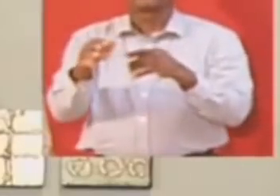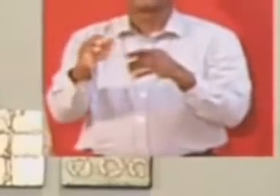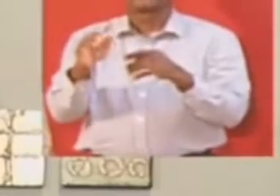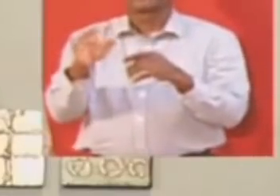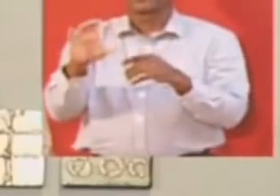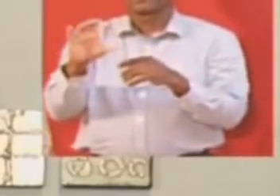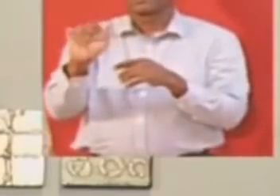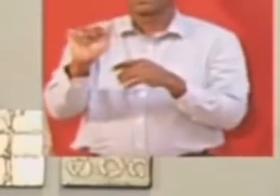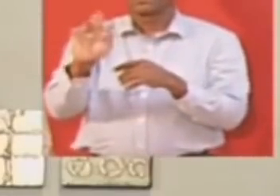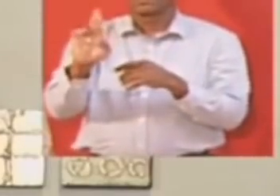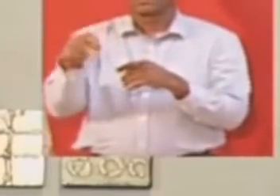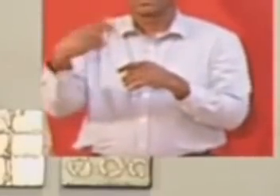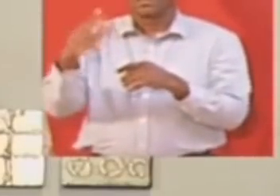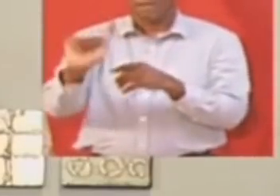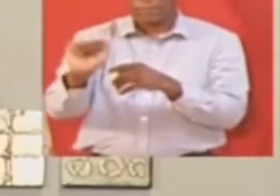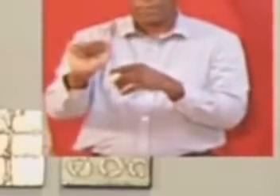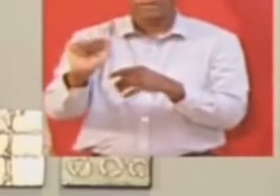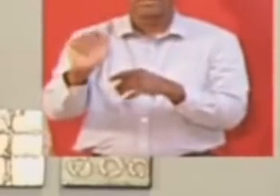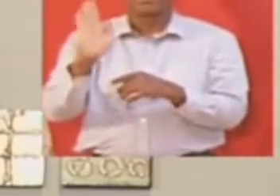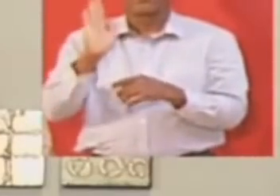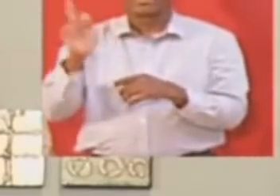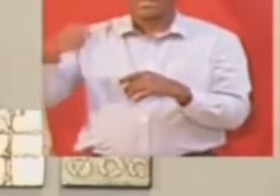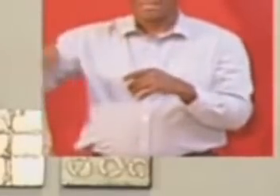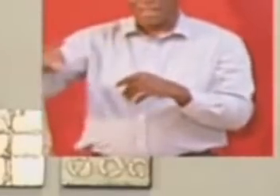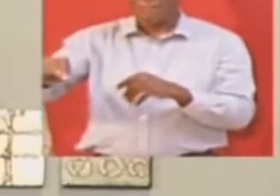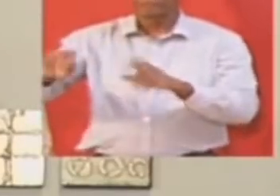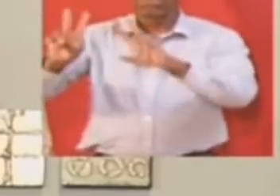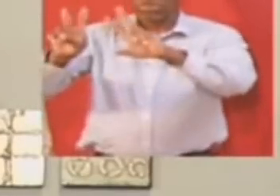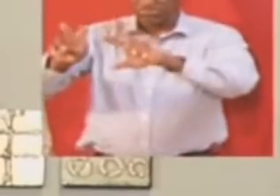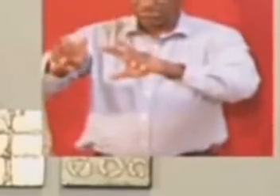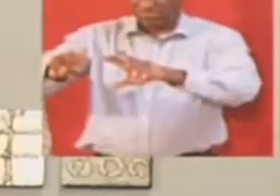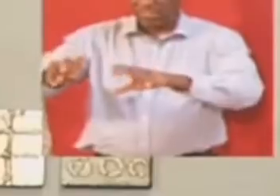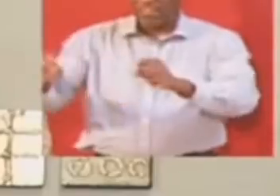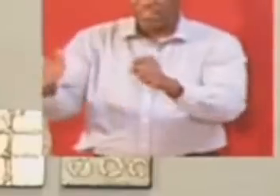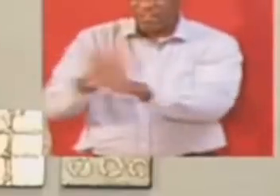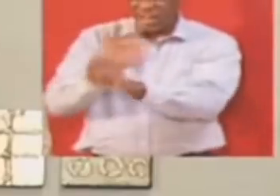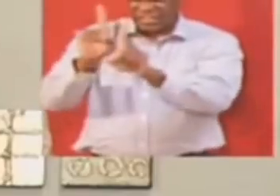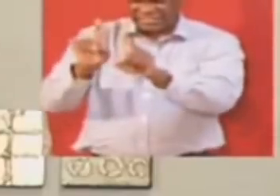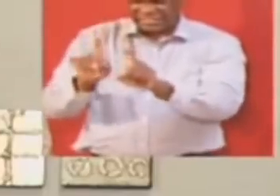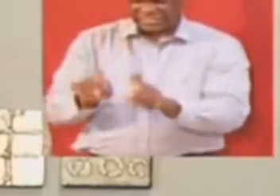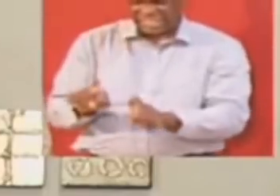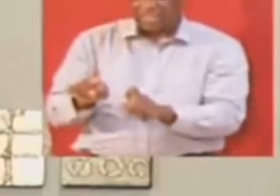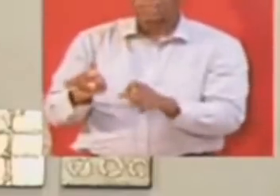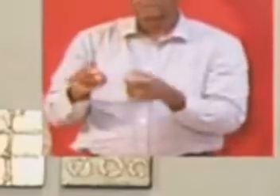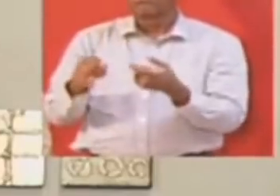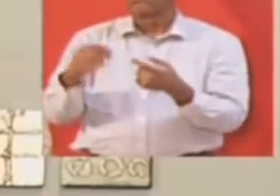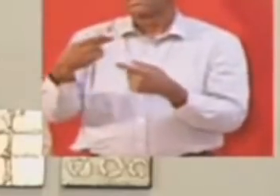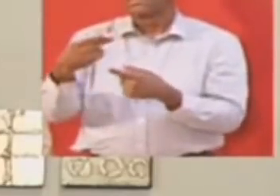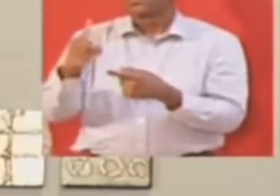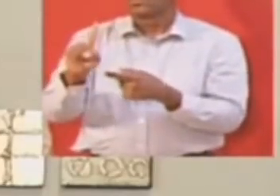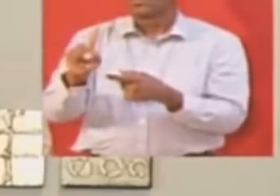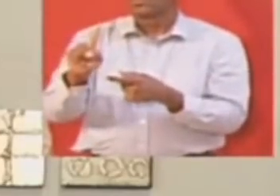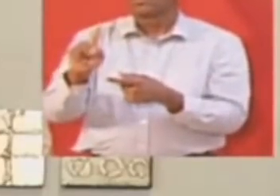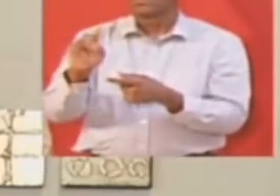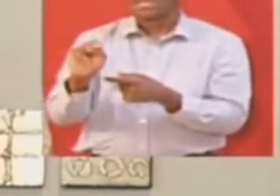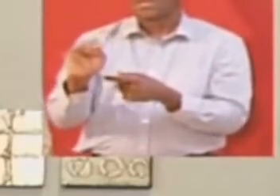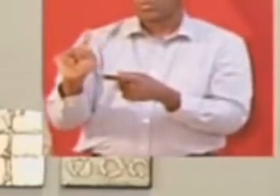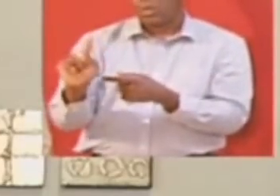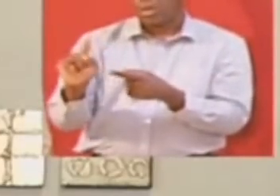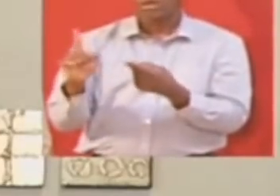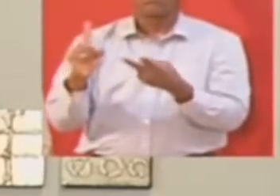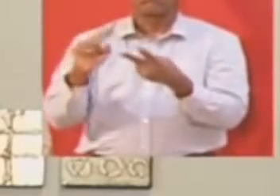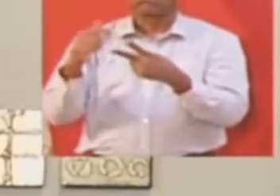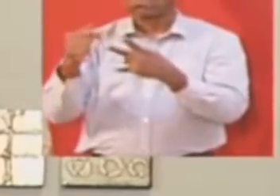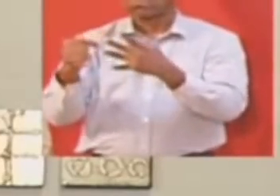full respiratory panel which includes H1N1 to determine if you have H1N1 or not. Of course, having a history of a